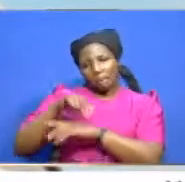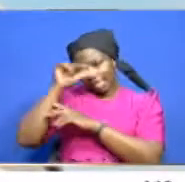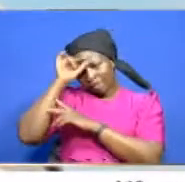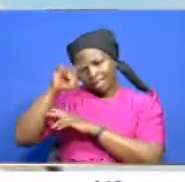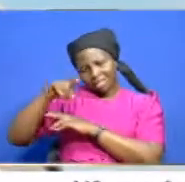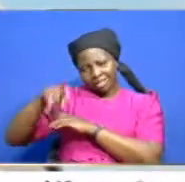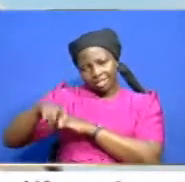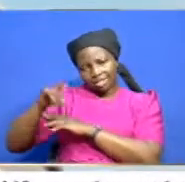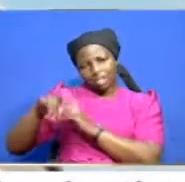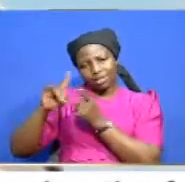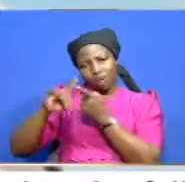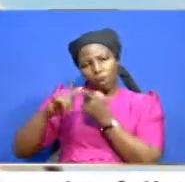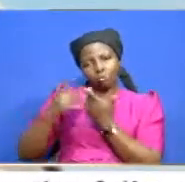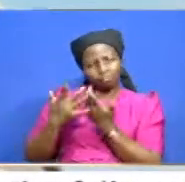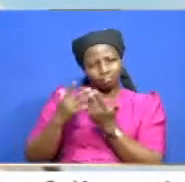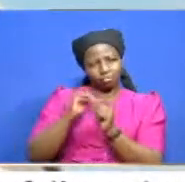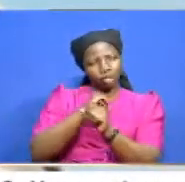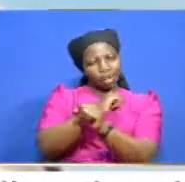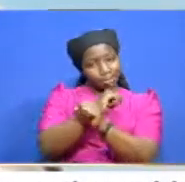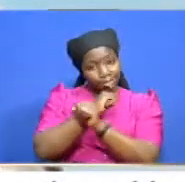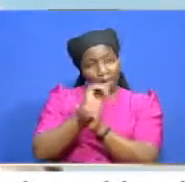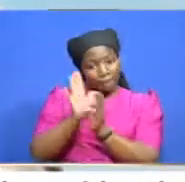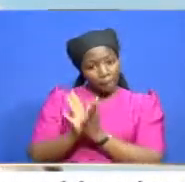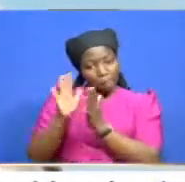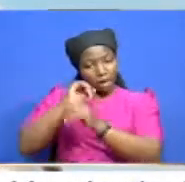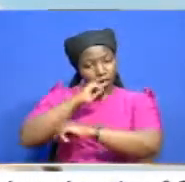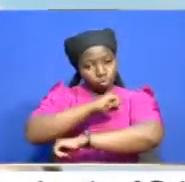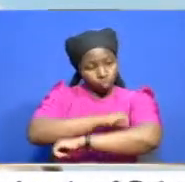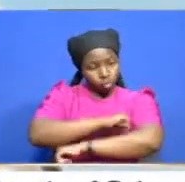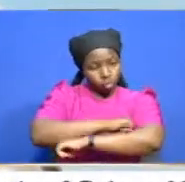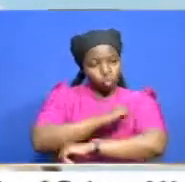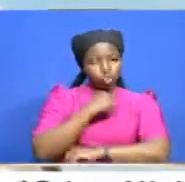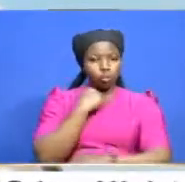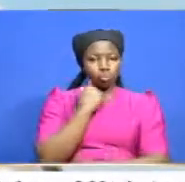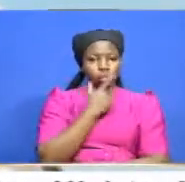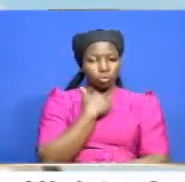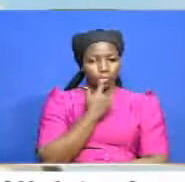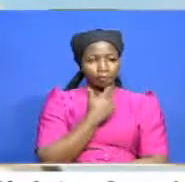also to cushion public schools